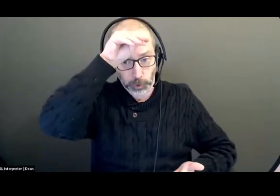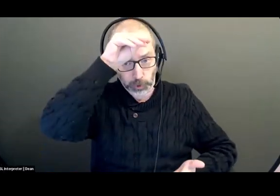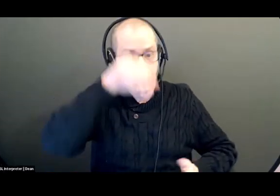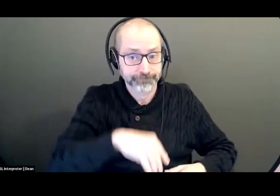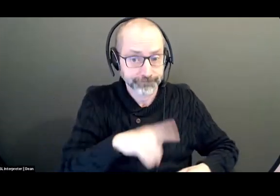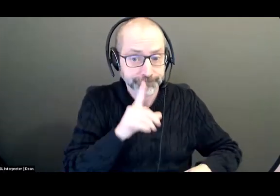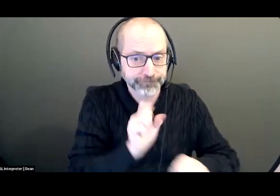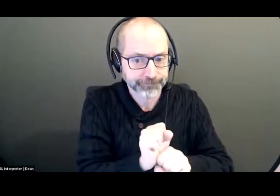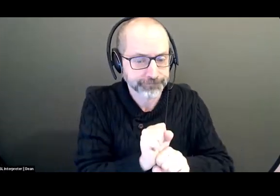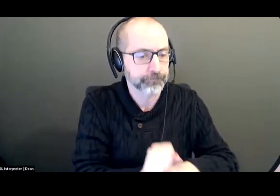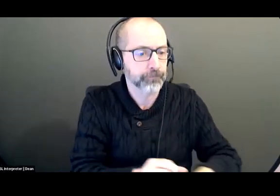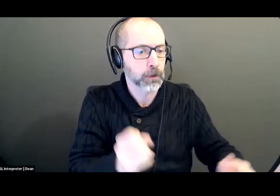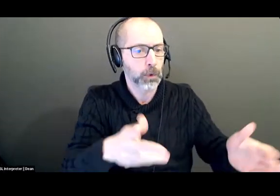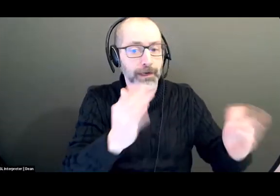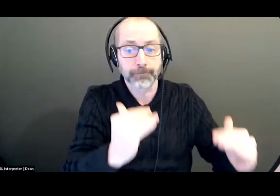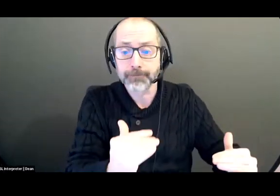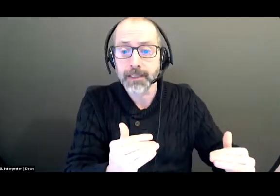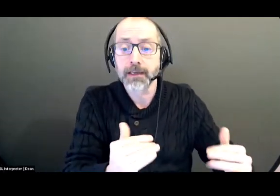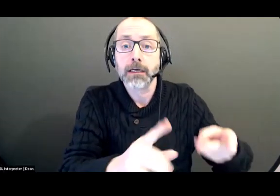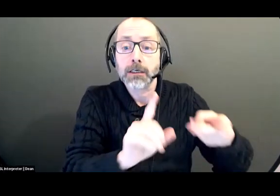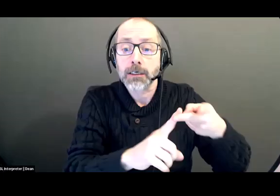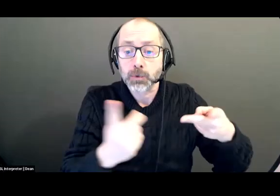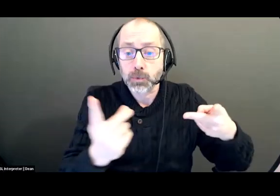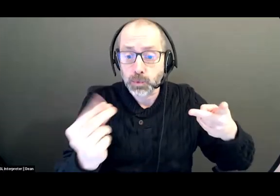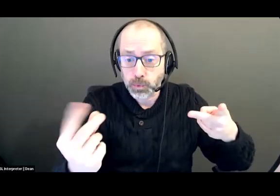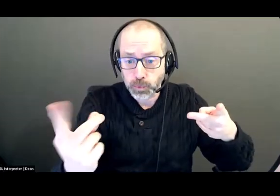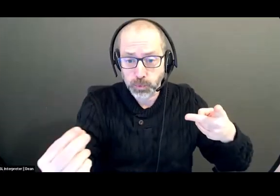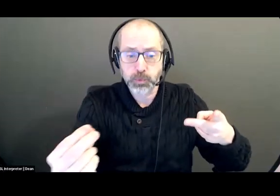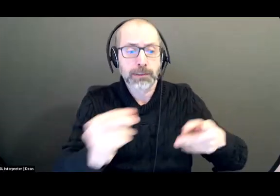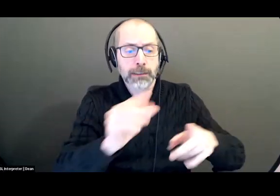listened. Next slide, please.